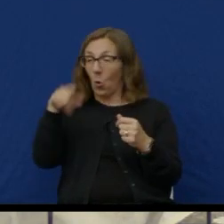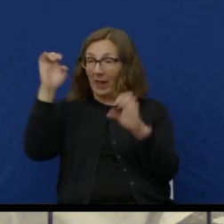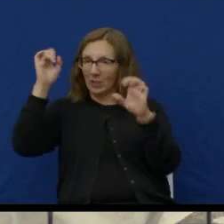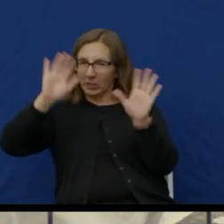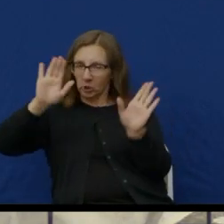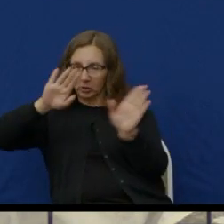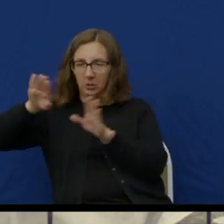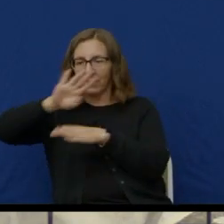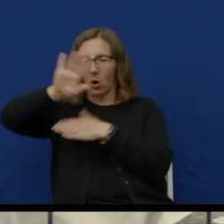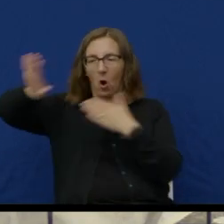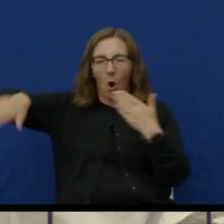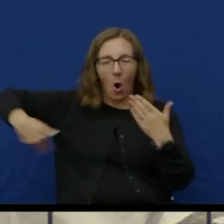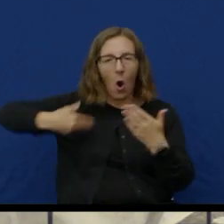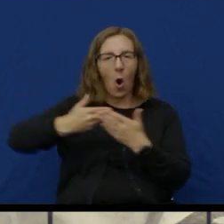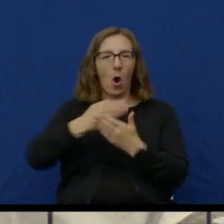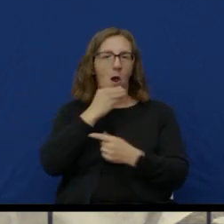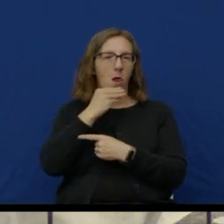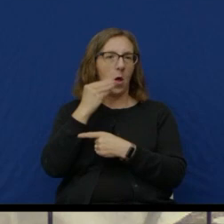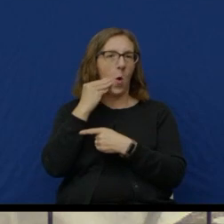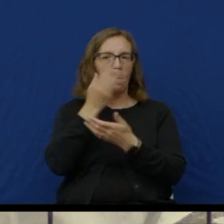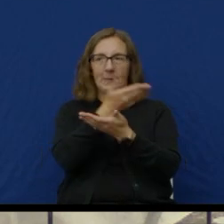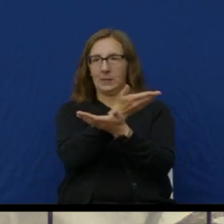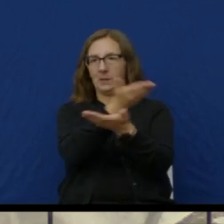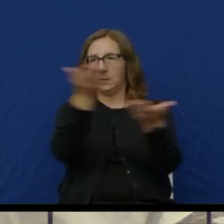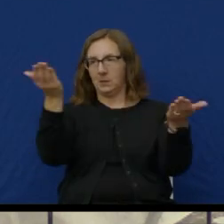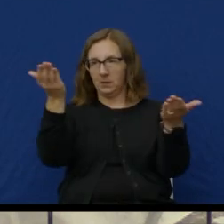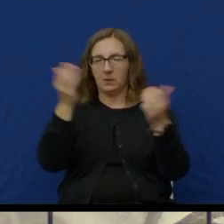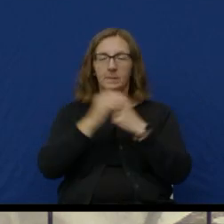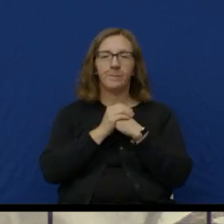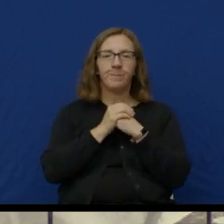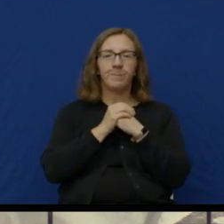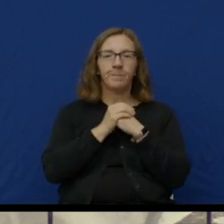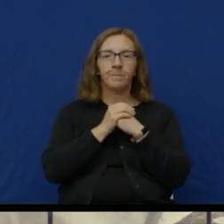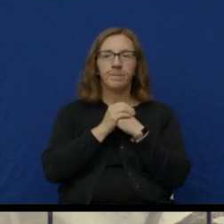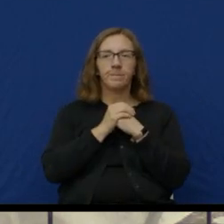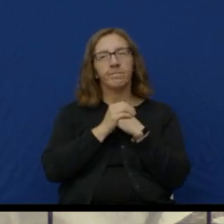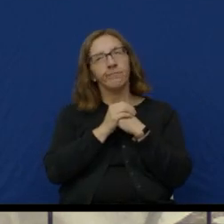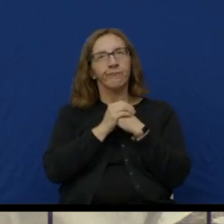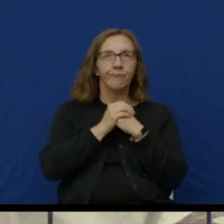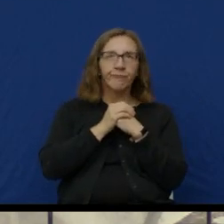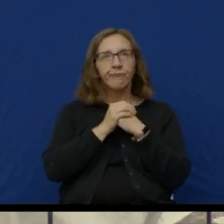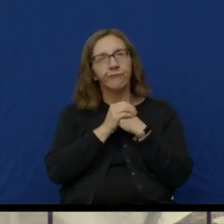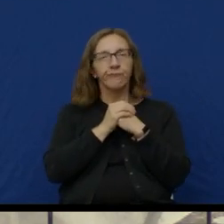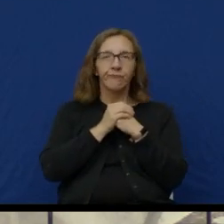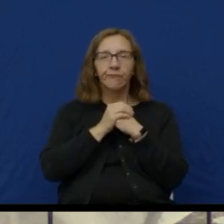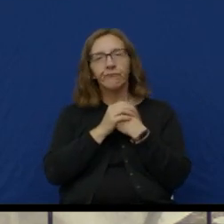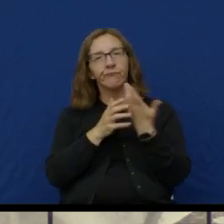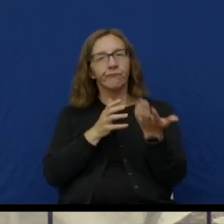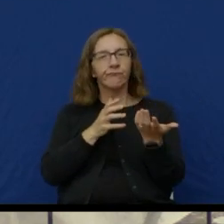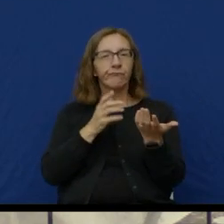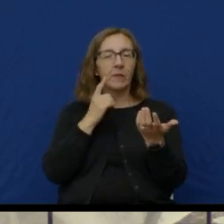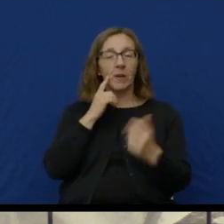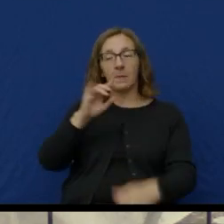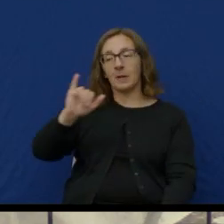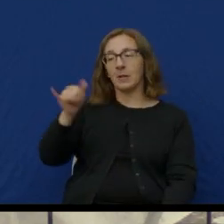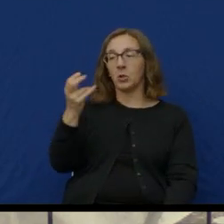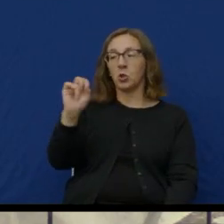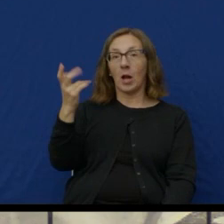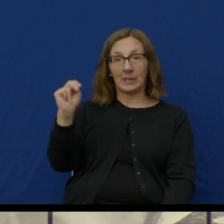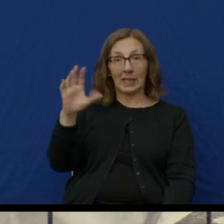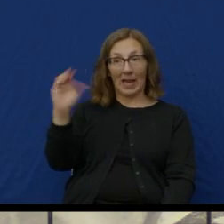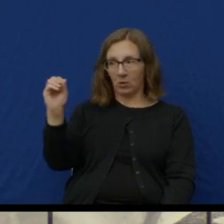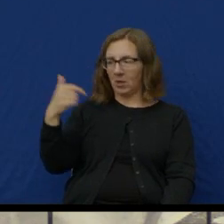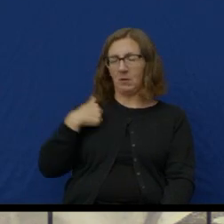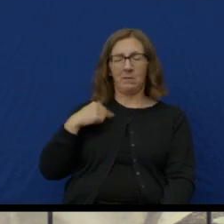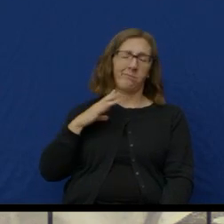for all the homes that are remaining out there. And you know, Superintendent Trimble, you know that, you know, from Johnson County, we have outstanding